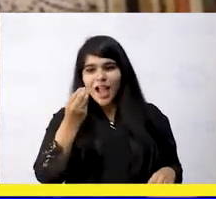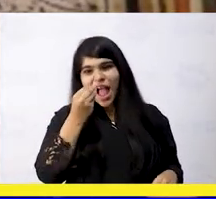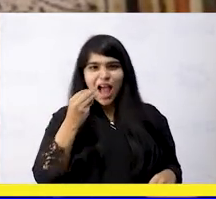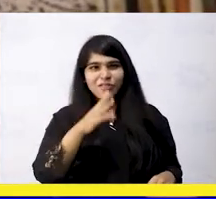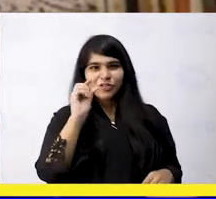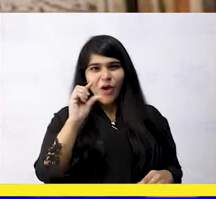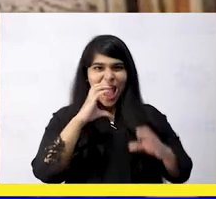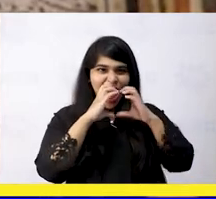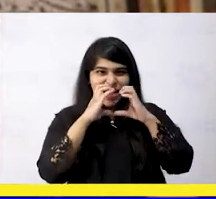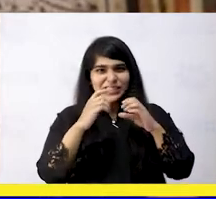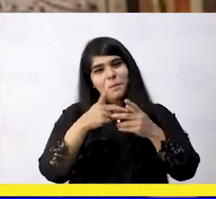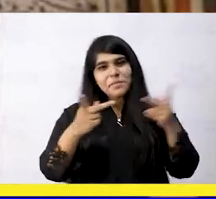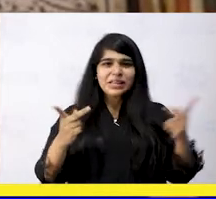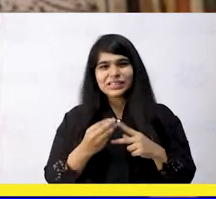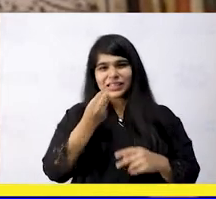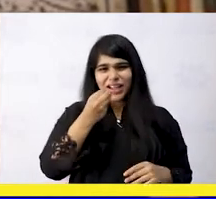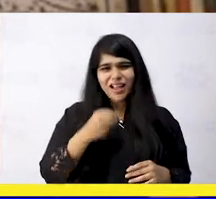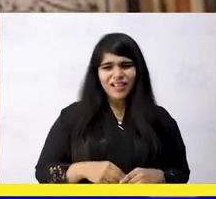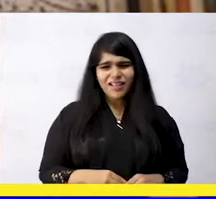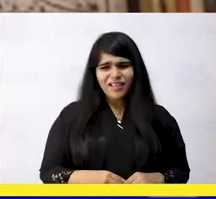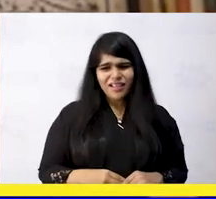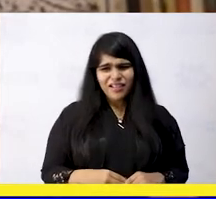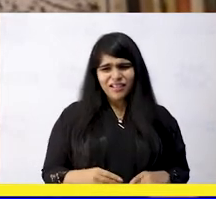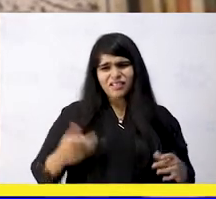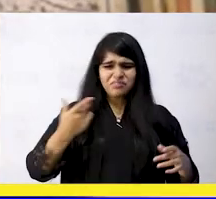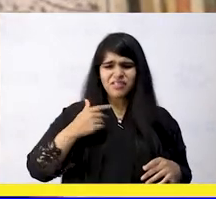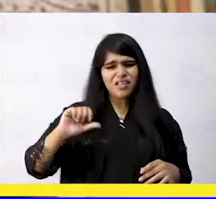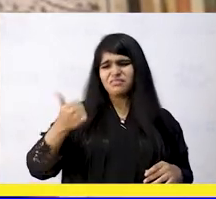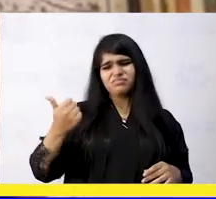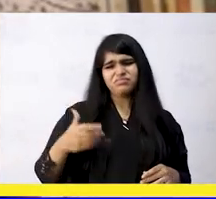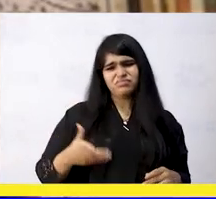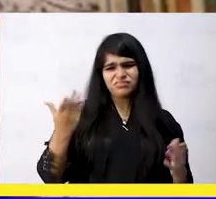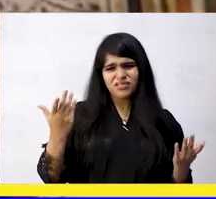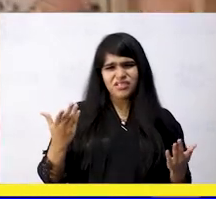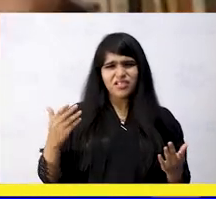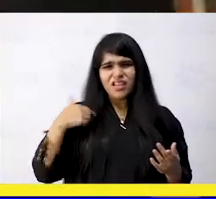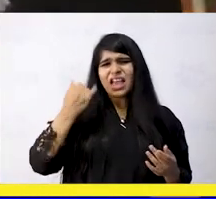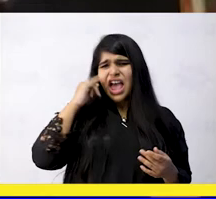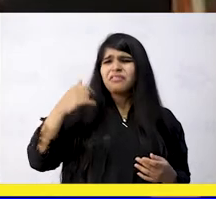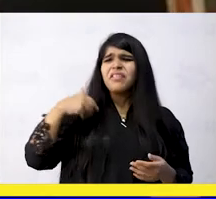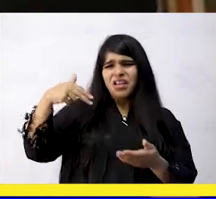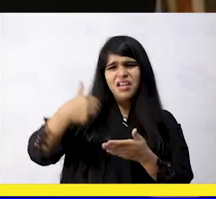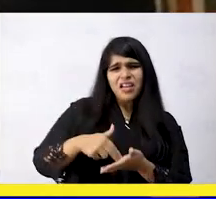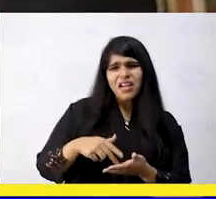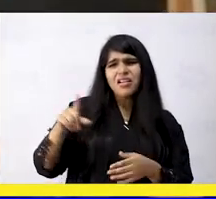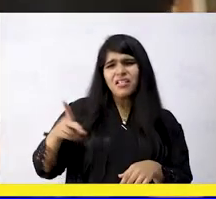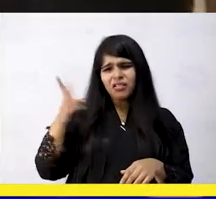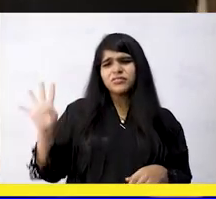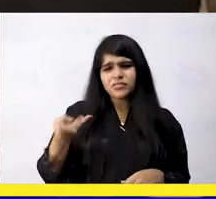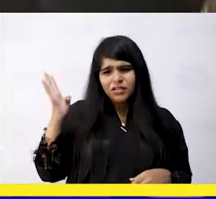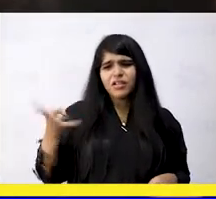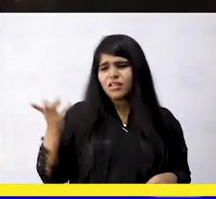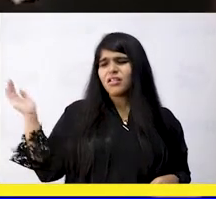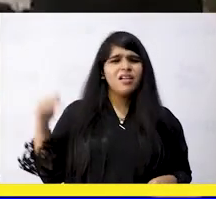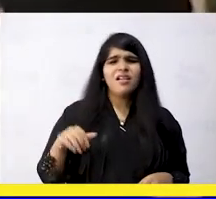the hare, "I'm gonna get me some burger and pizza. I've got all the time in the world. I mean, even if I stay here for